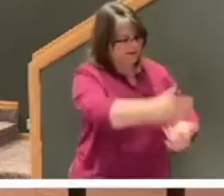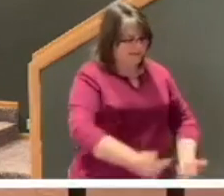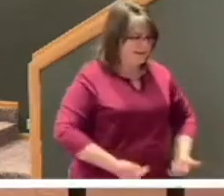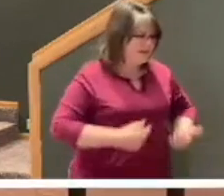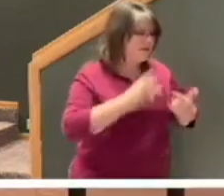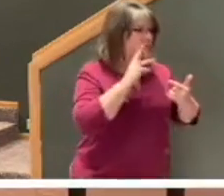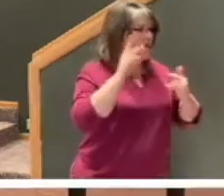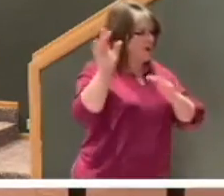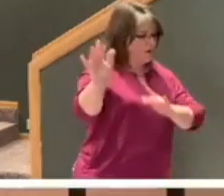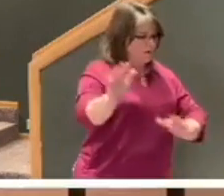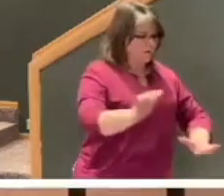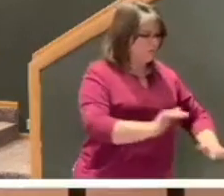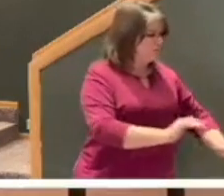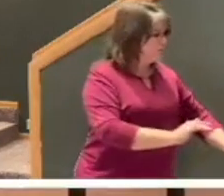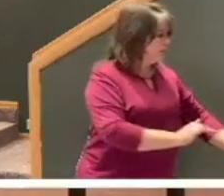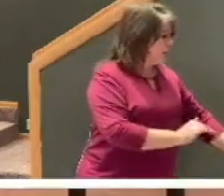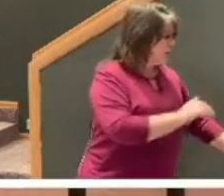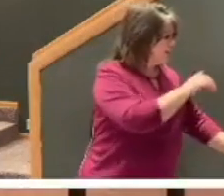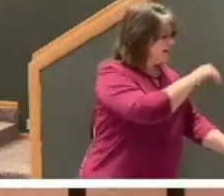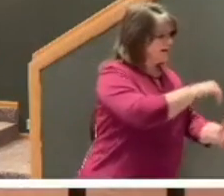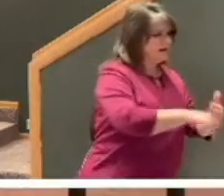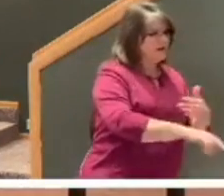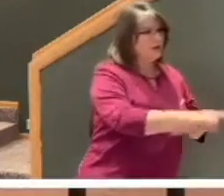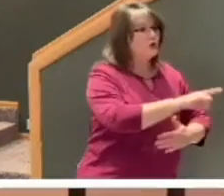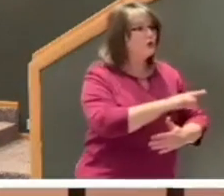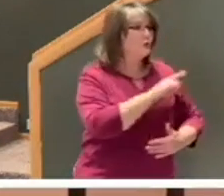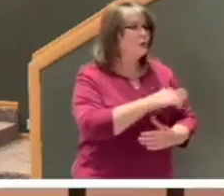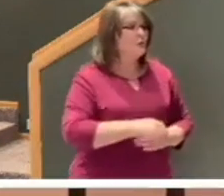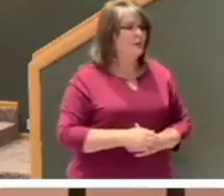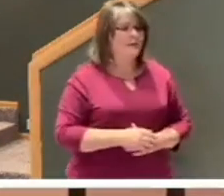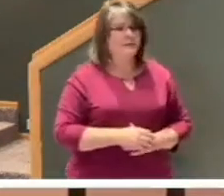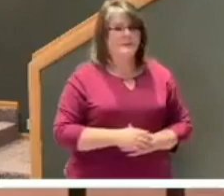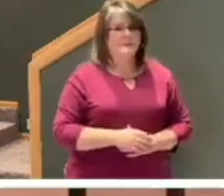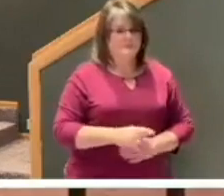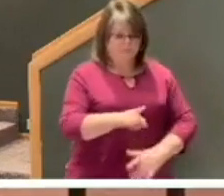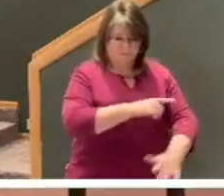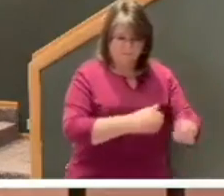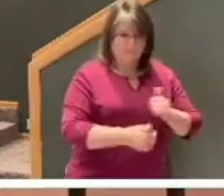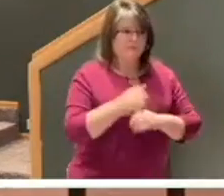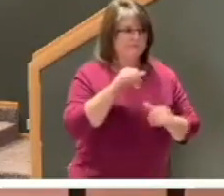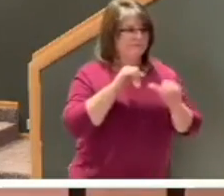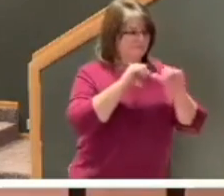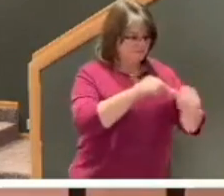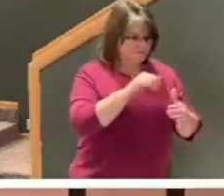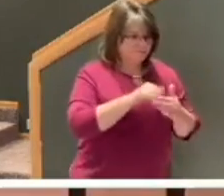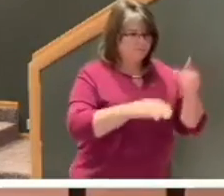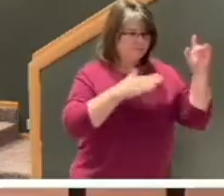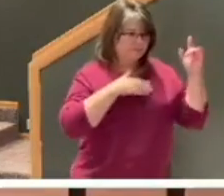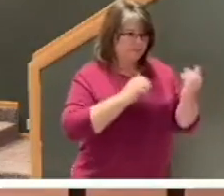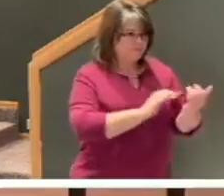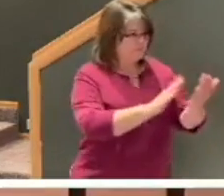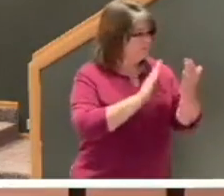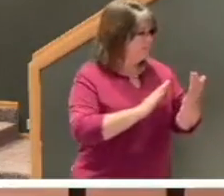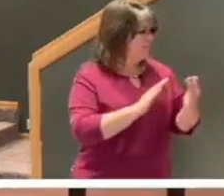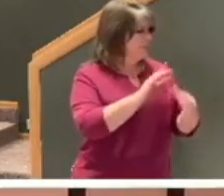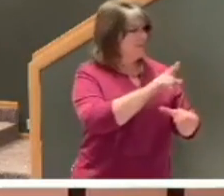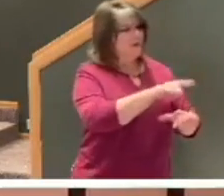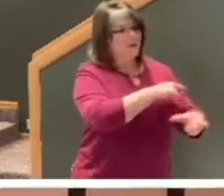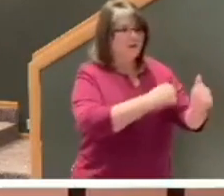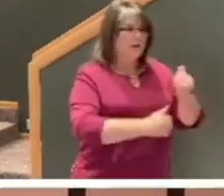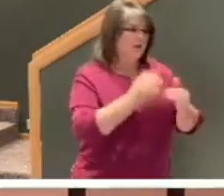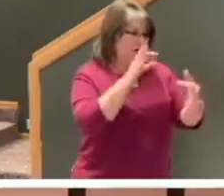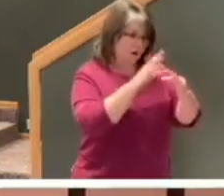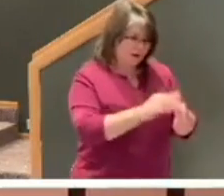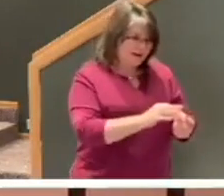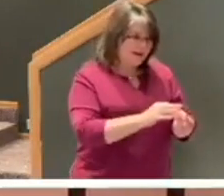water flowing up inside of you. And the longer you stay in my presence, the longer you stay connected to me, the more